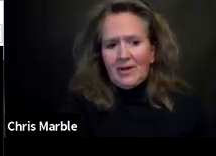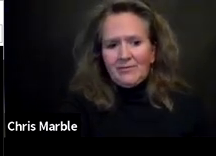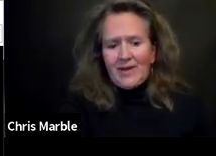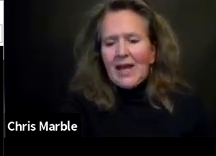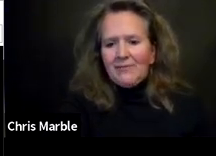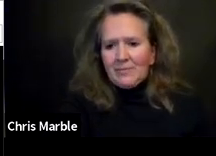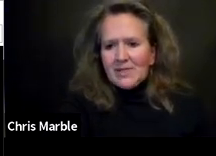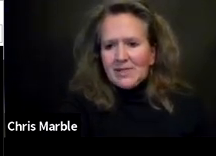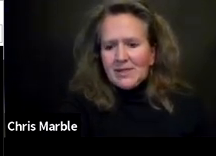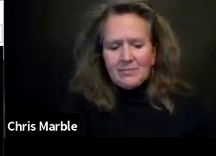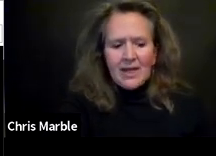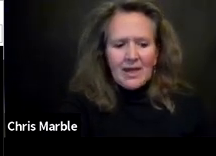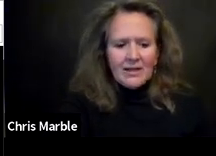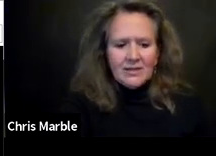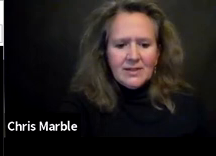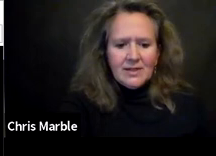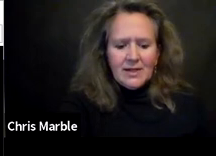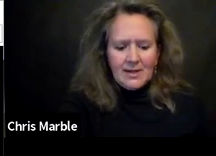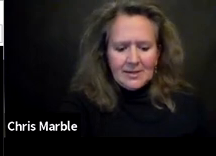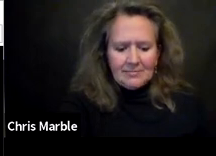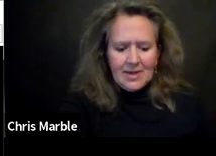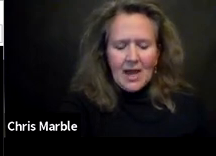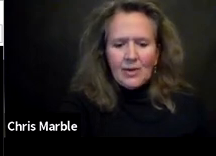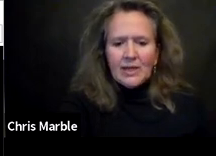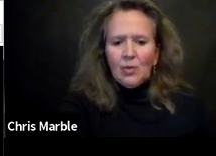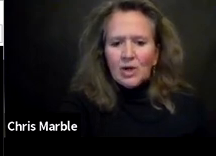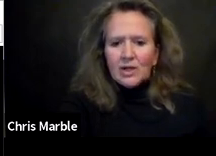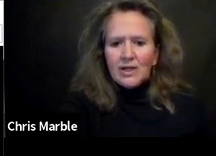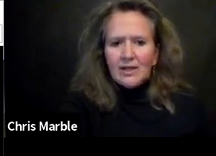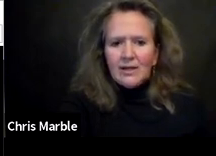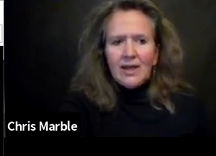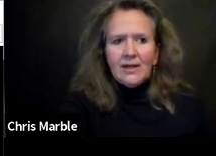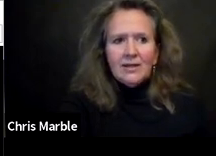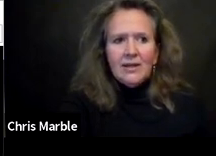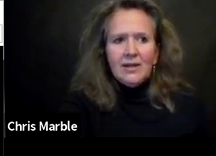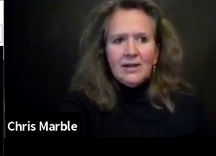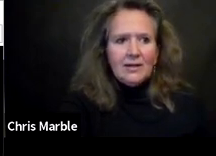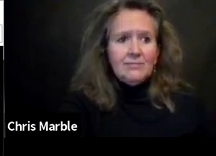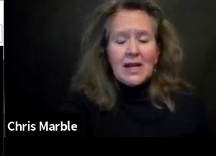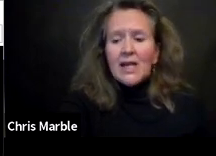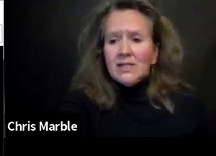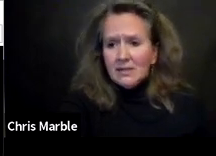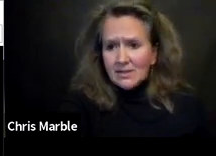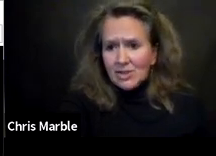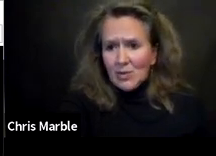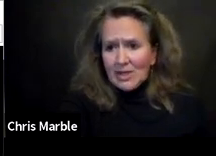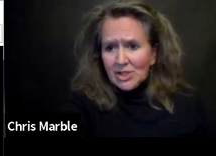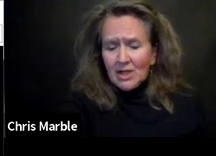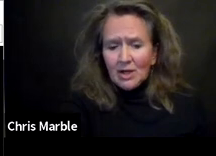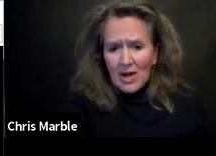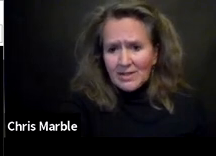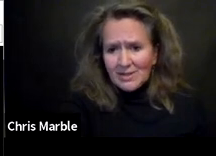of an FM system and how it can work in an ideal